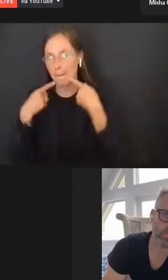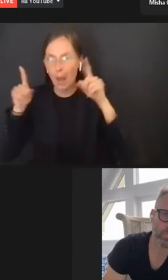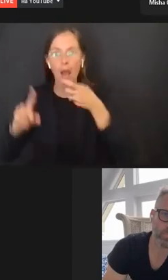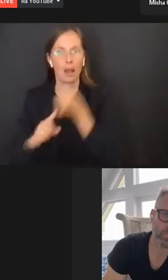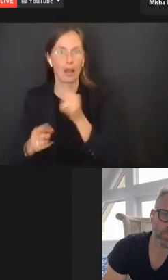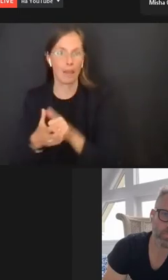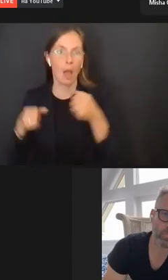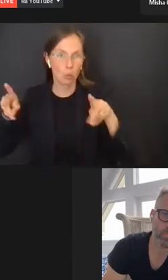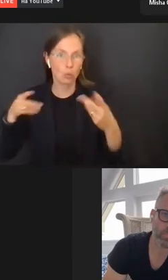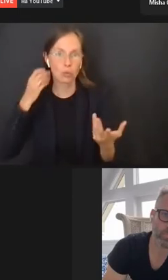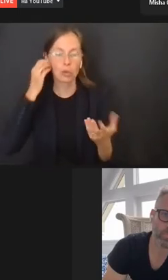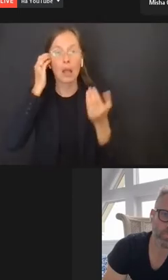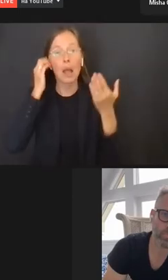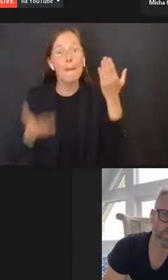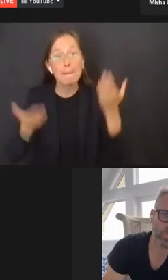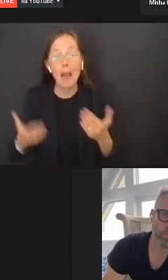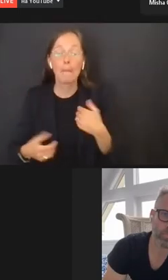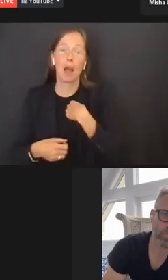made choices that